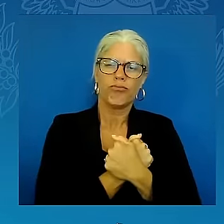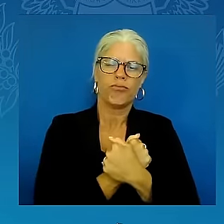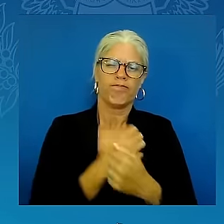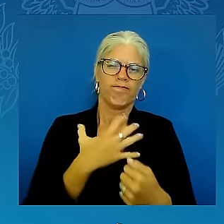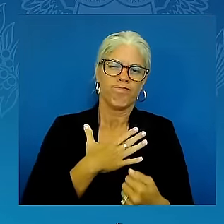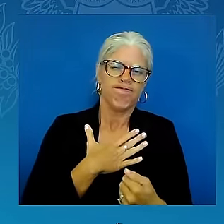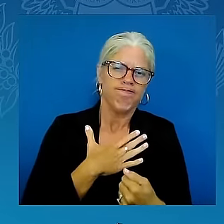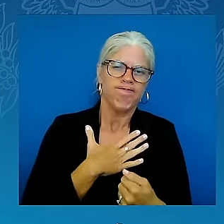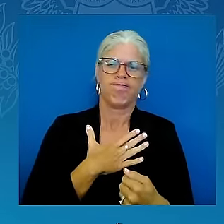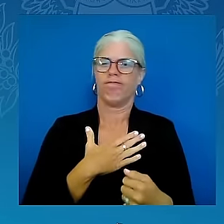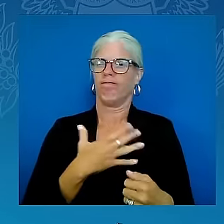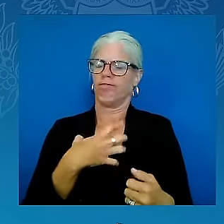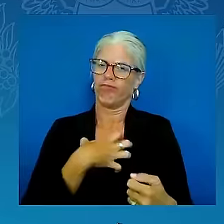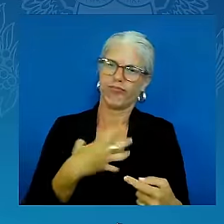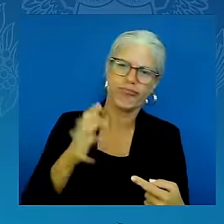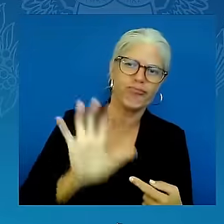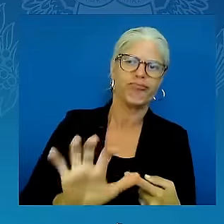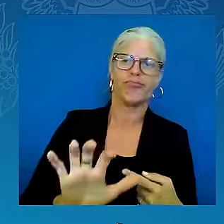Incorporated.